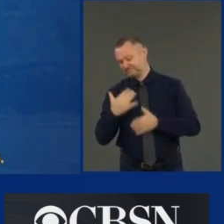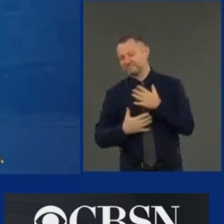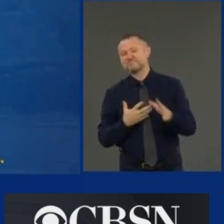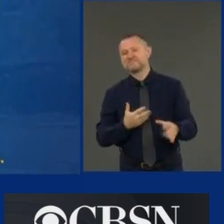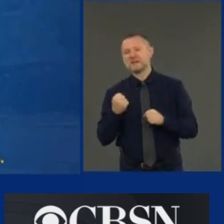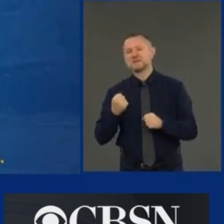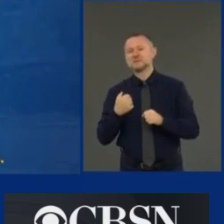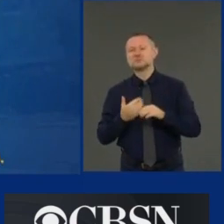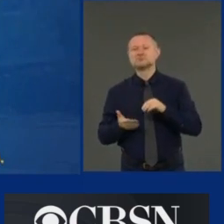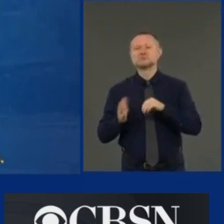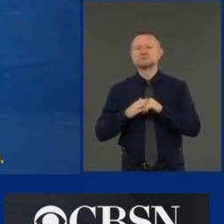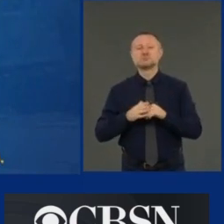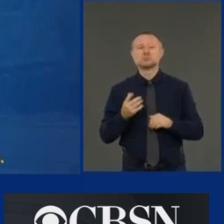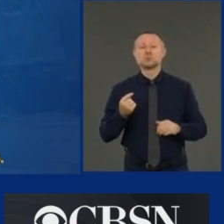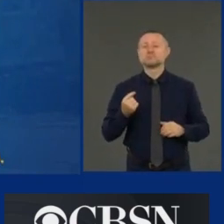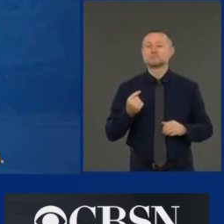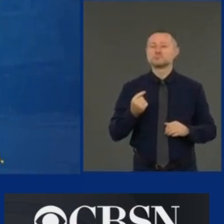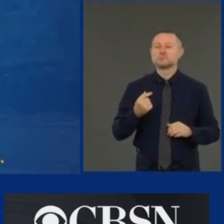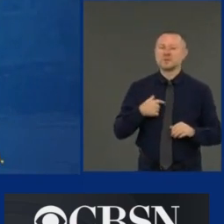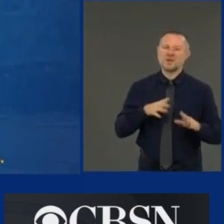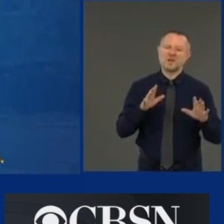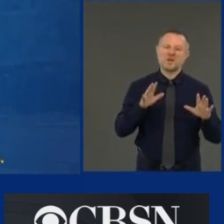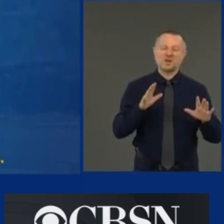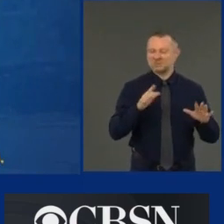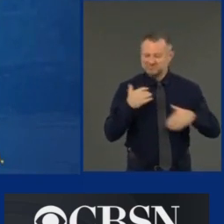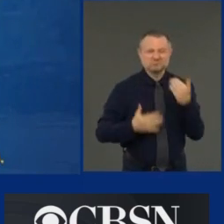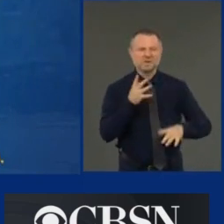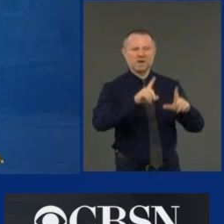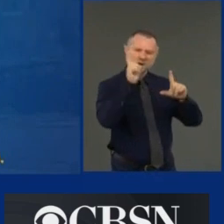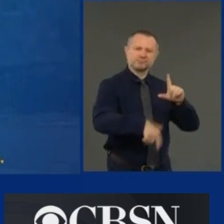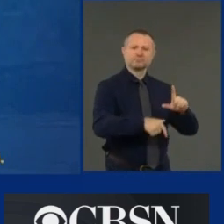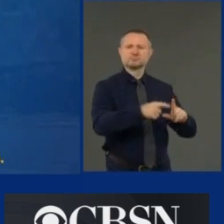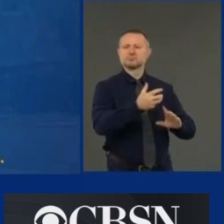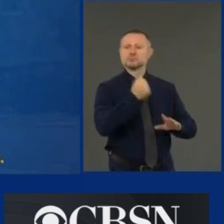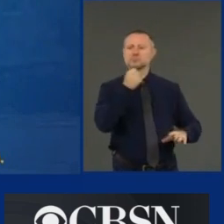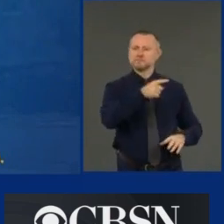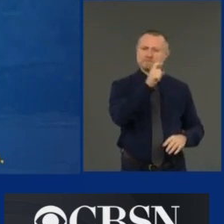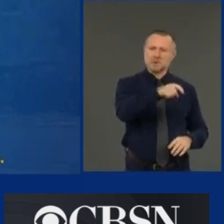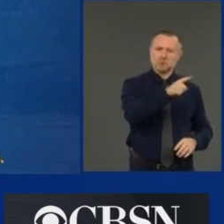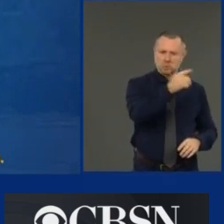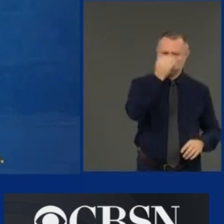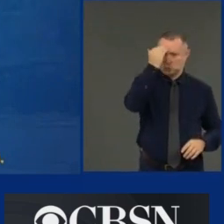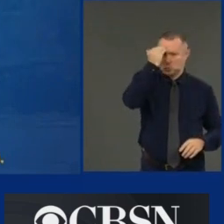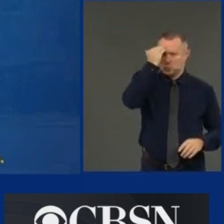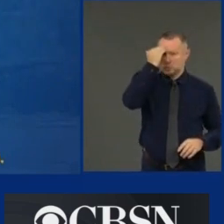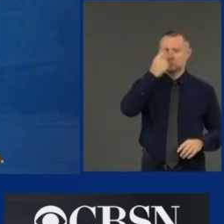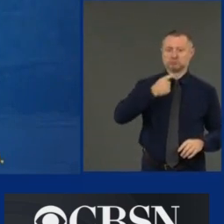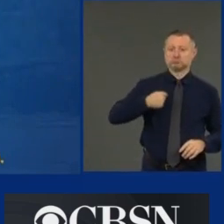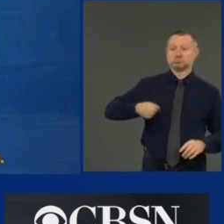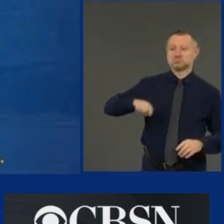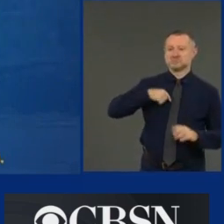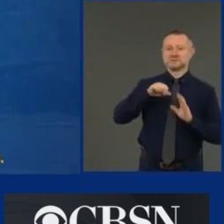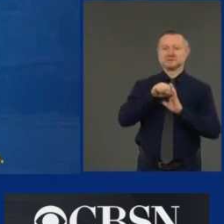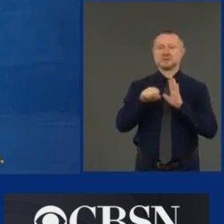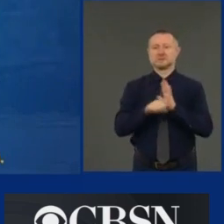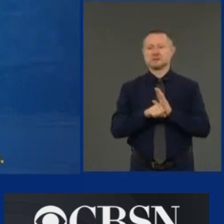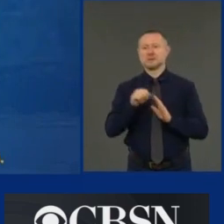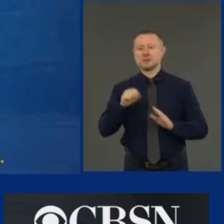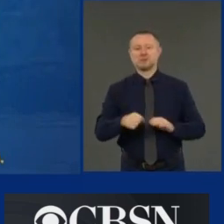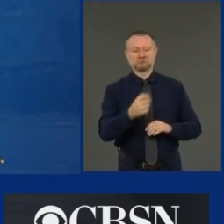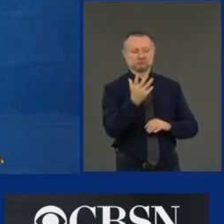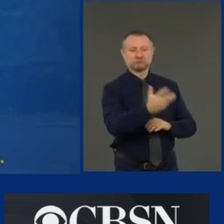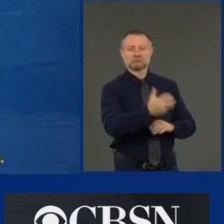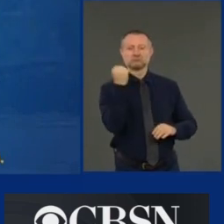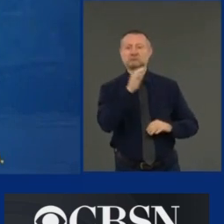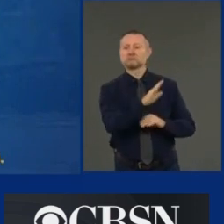franchise. They have to know that they can lose their operating certificate, and it's not going to take